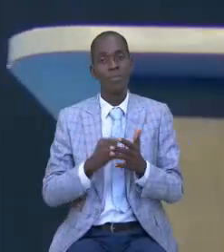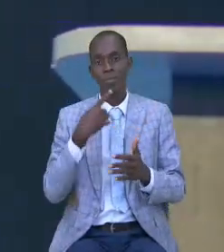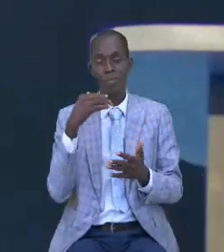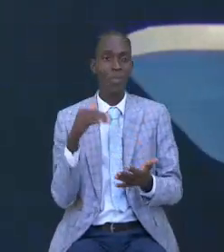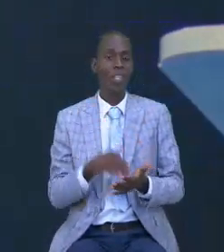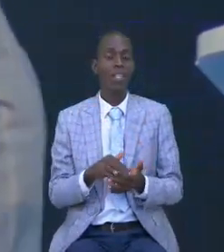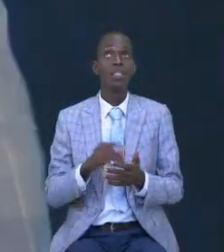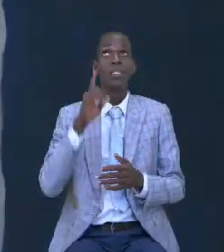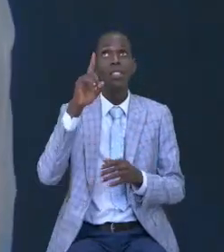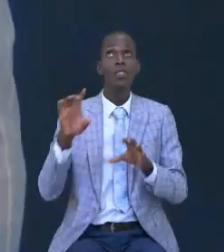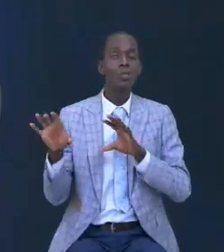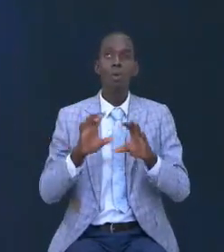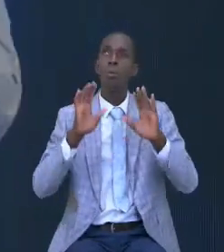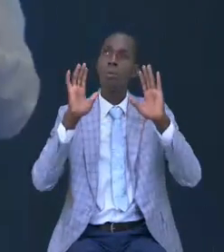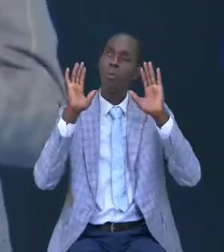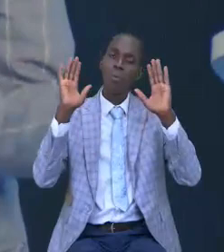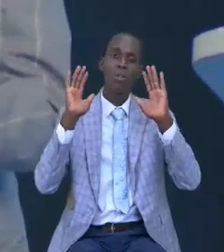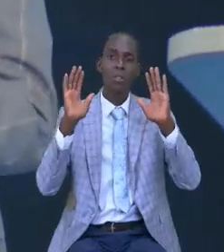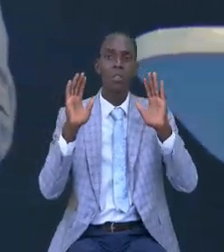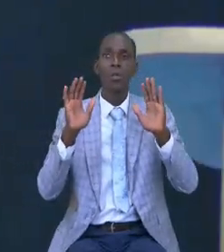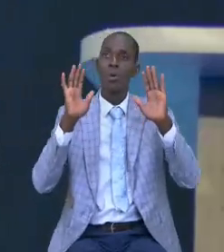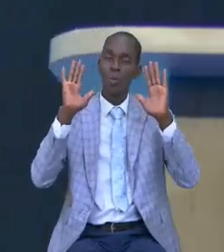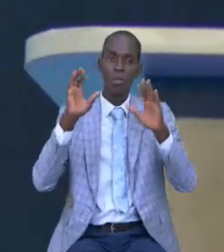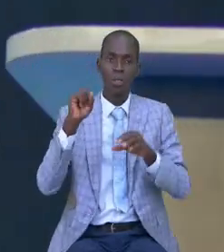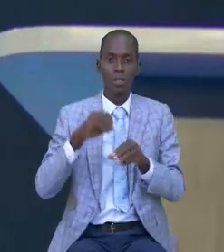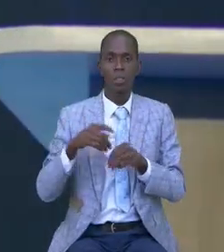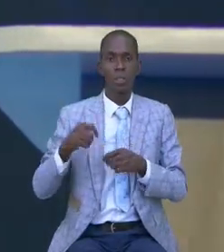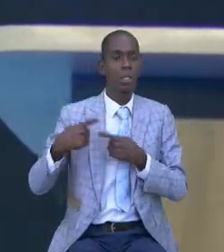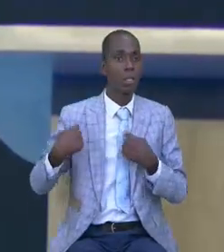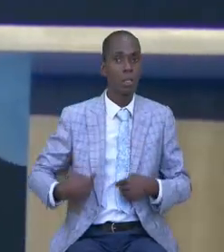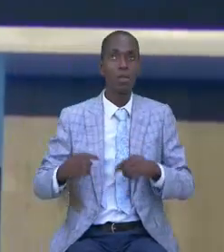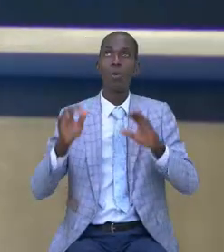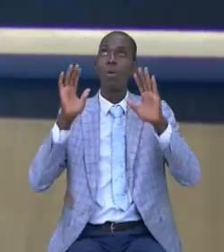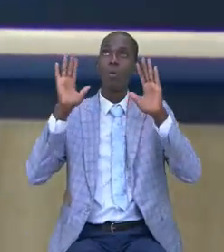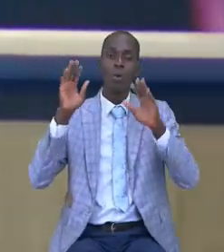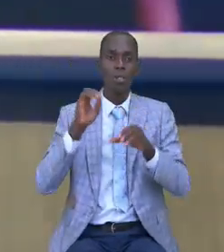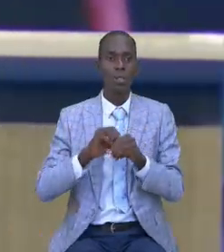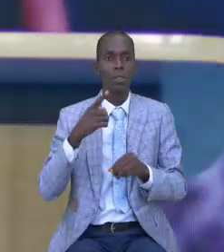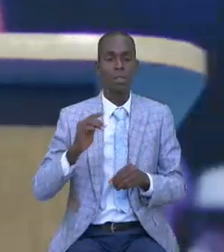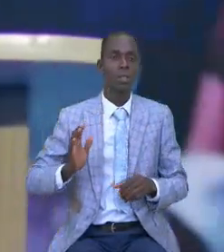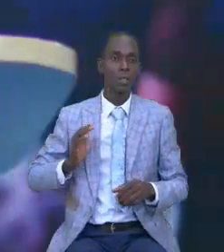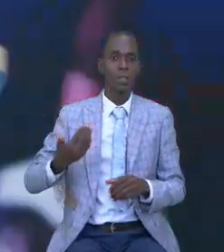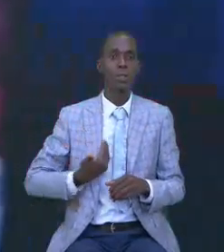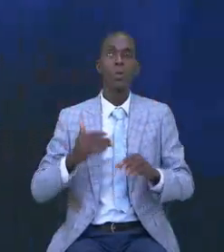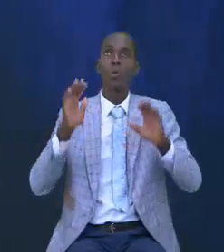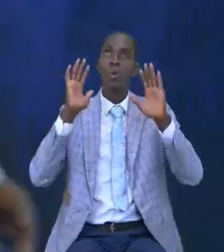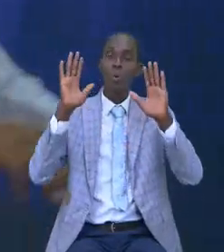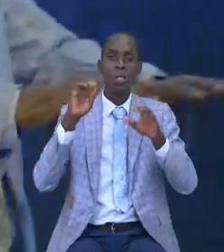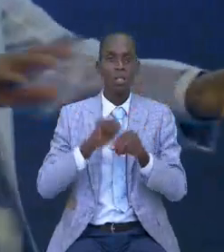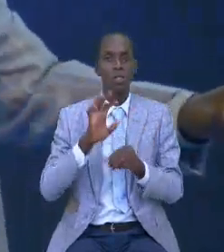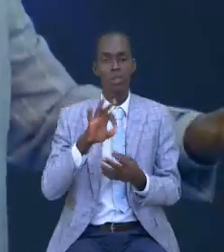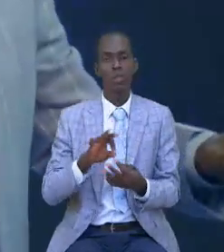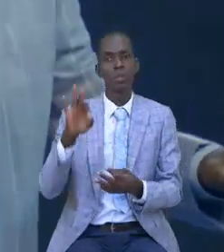he does wonders. Wonders in the heart, wonders in your soul, wonders in your